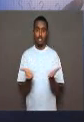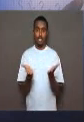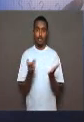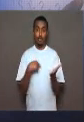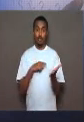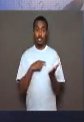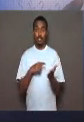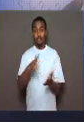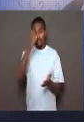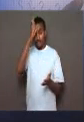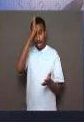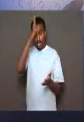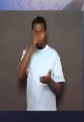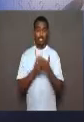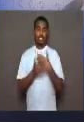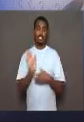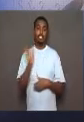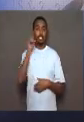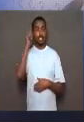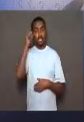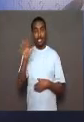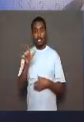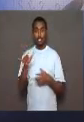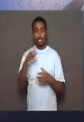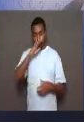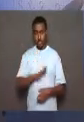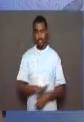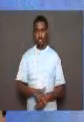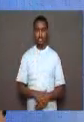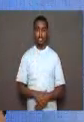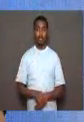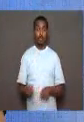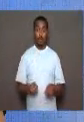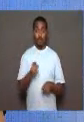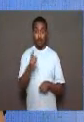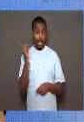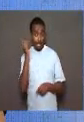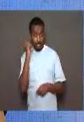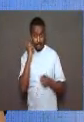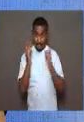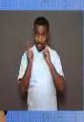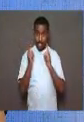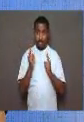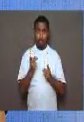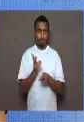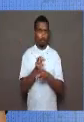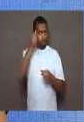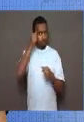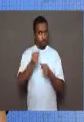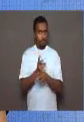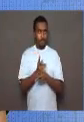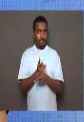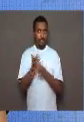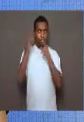text in which a father discusses his children. While you are listening, make